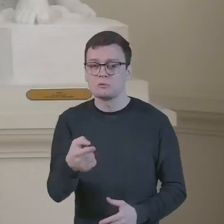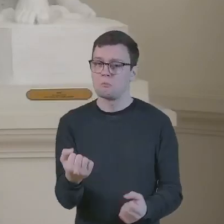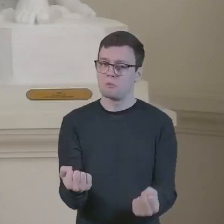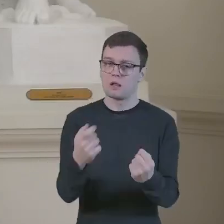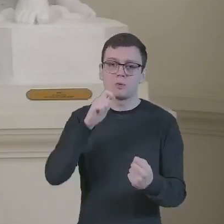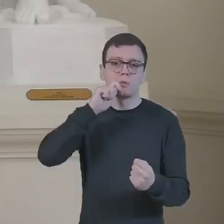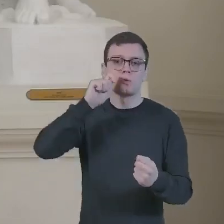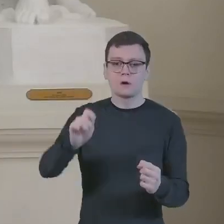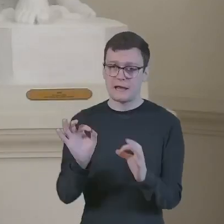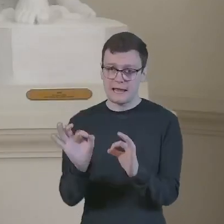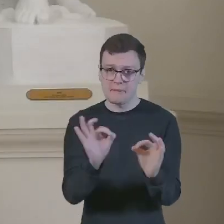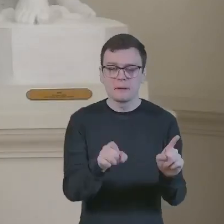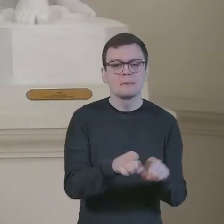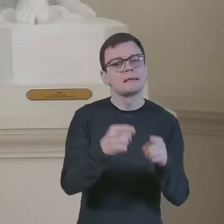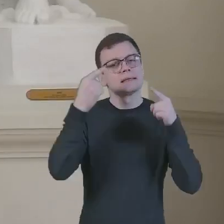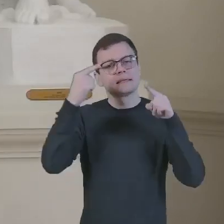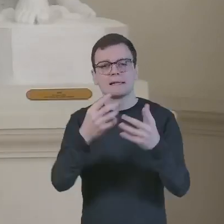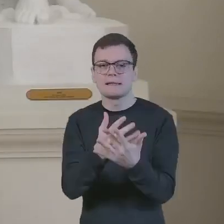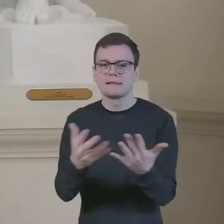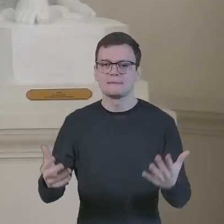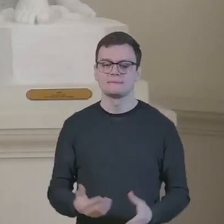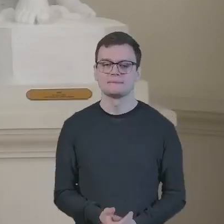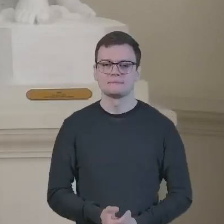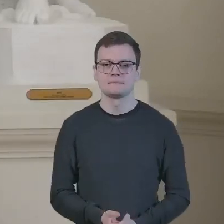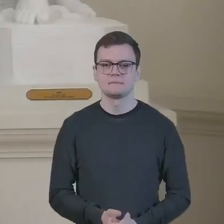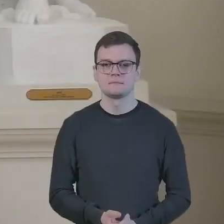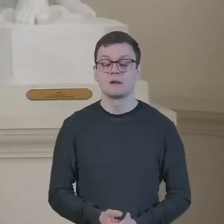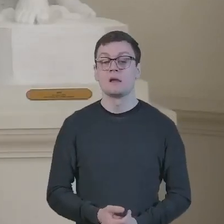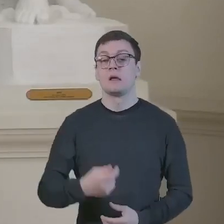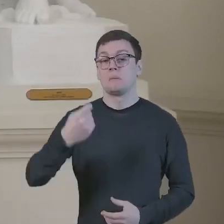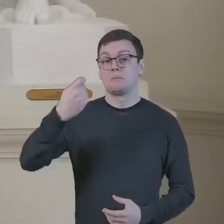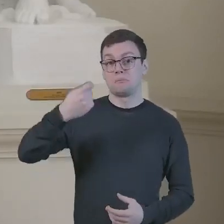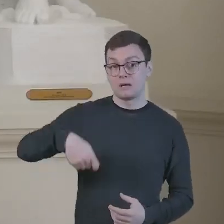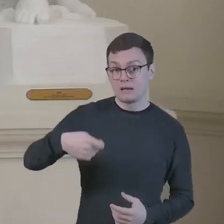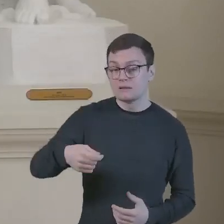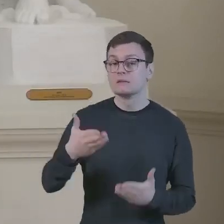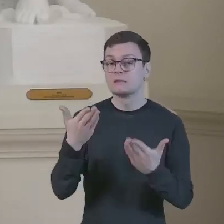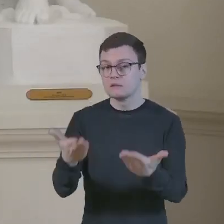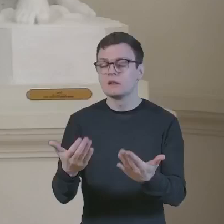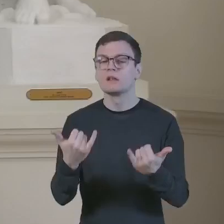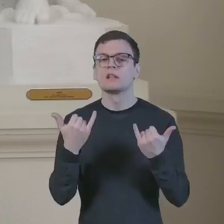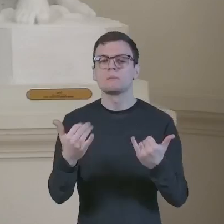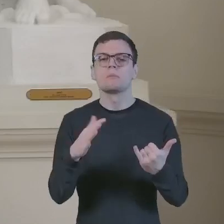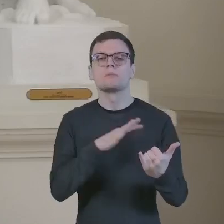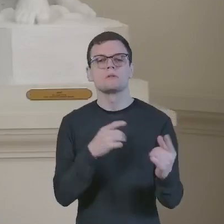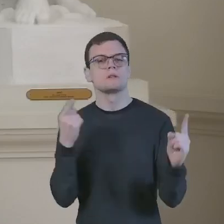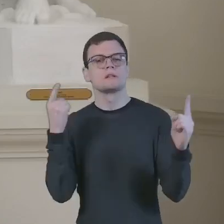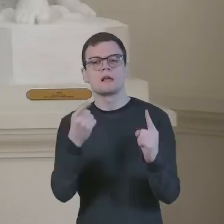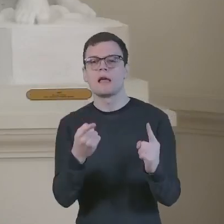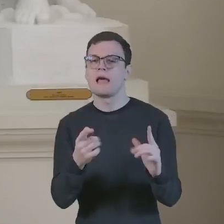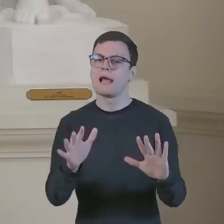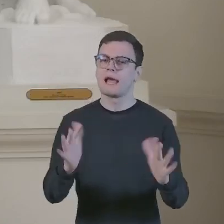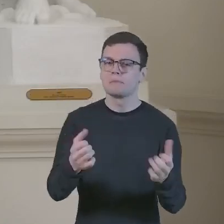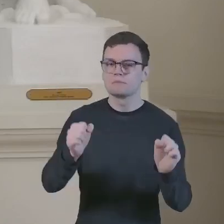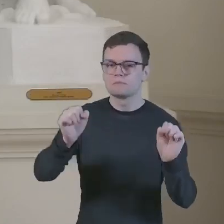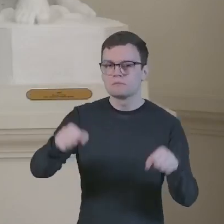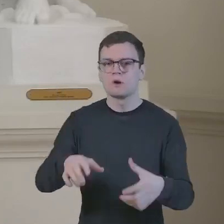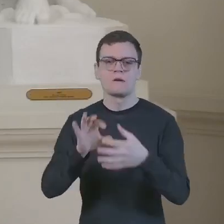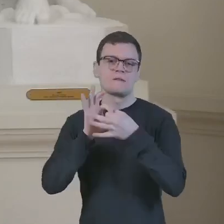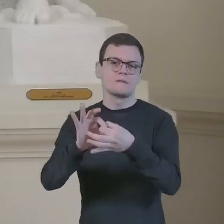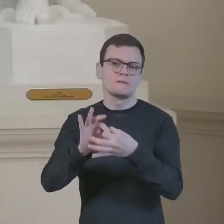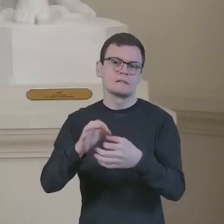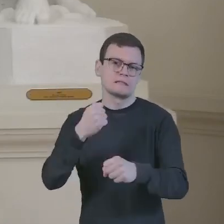this way and in many other ways. Mr. President, although this visit has naturally been focused also on how we can strengthen